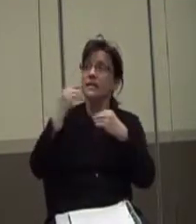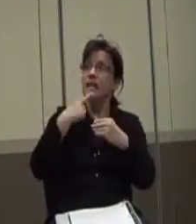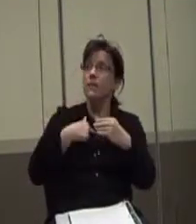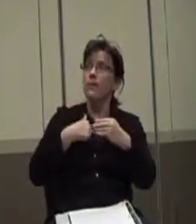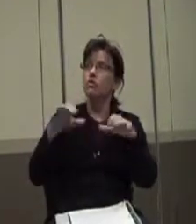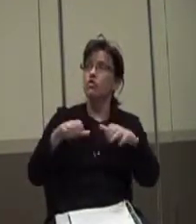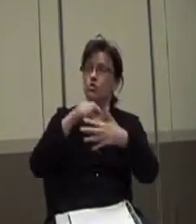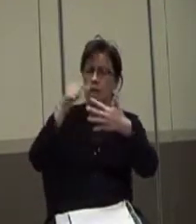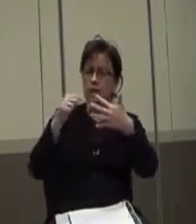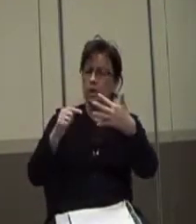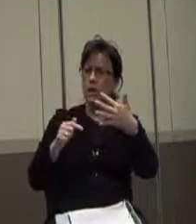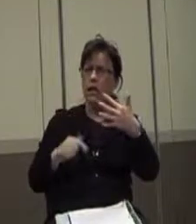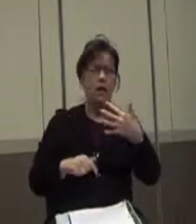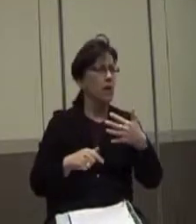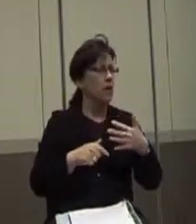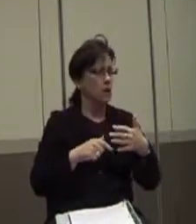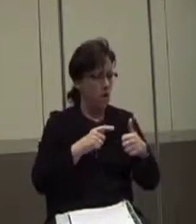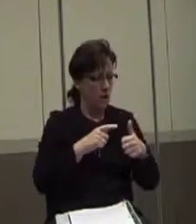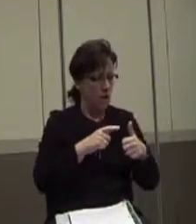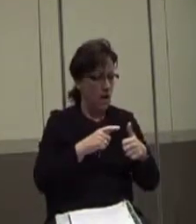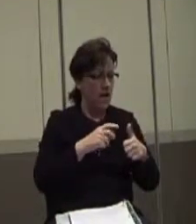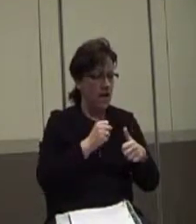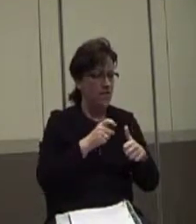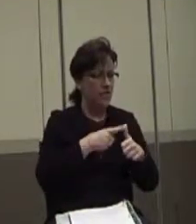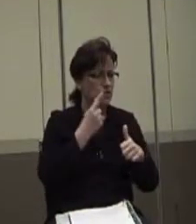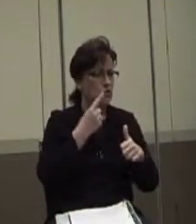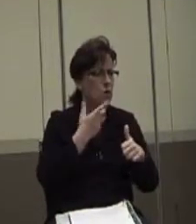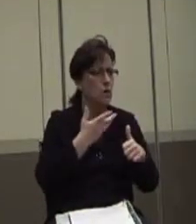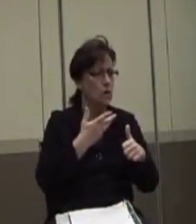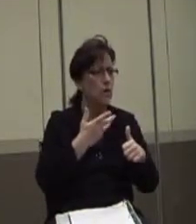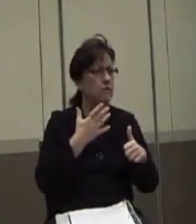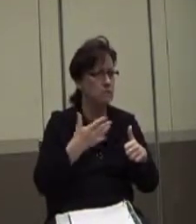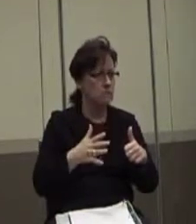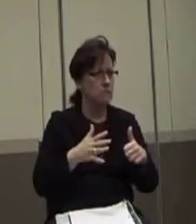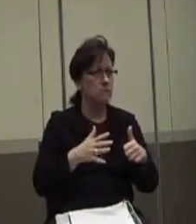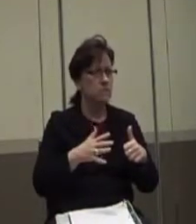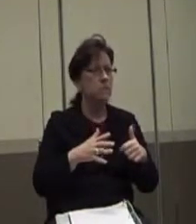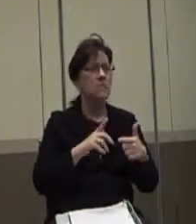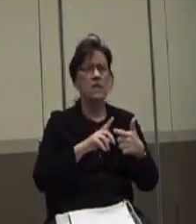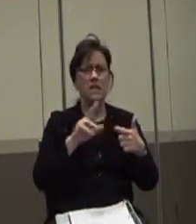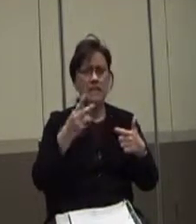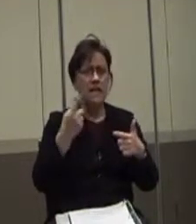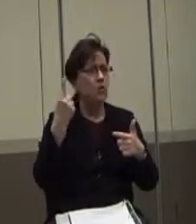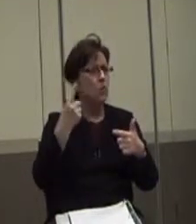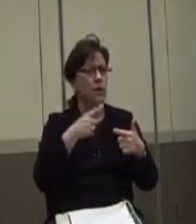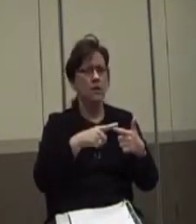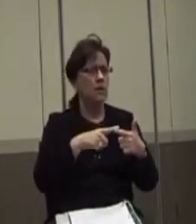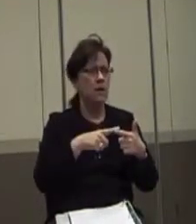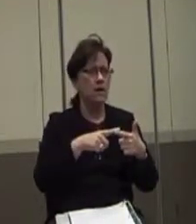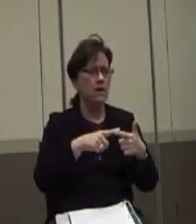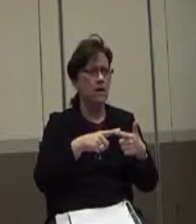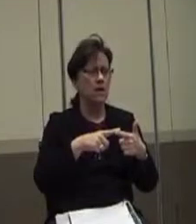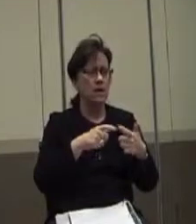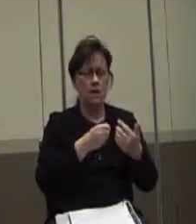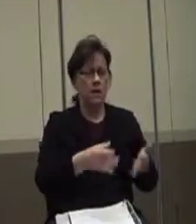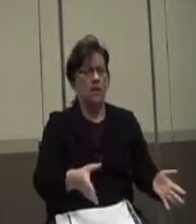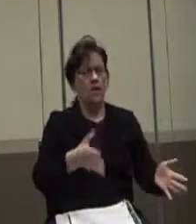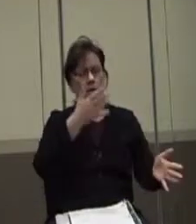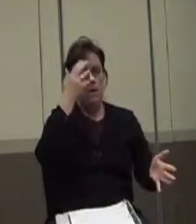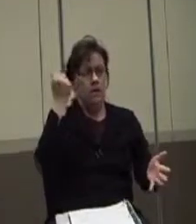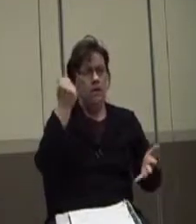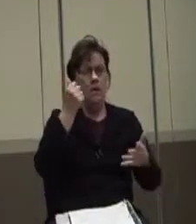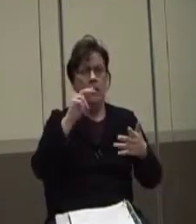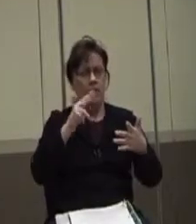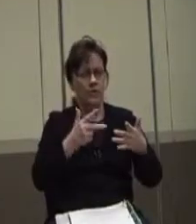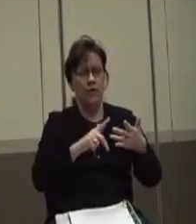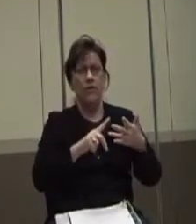the kid kind of goes, I got the first step, okay, yeah. You give the second one, the first one's gone, they're on the second one, all right? Now I give the third step,